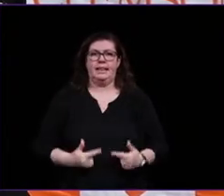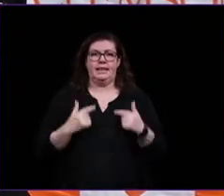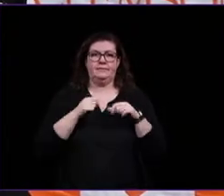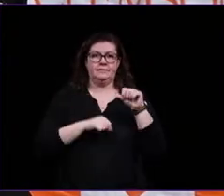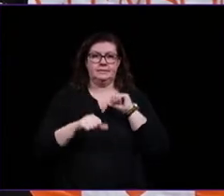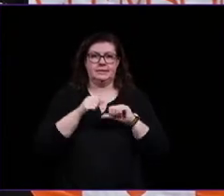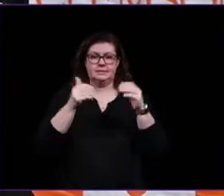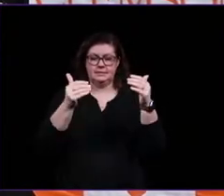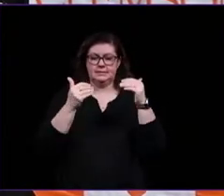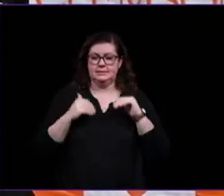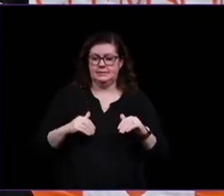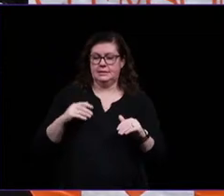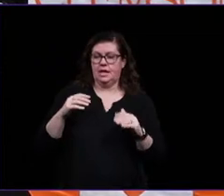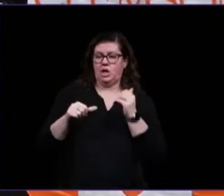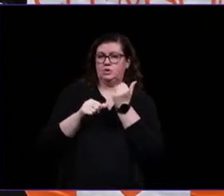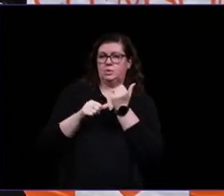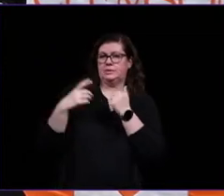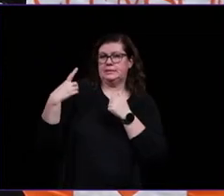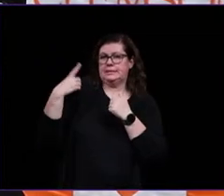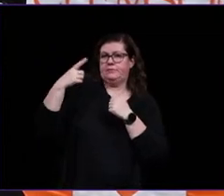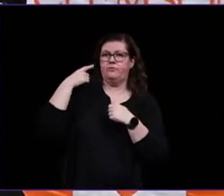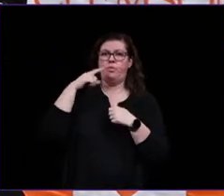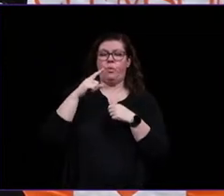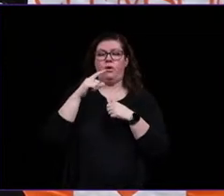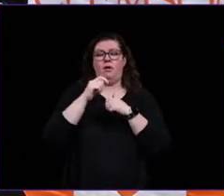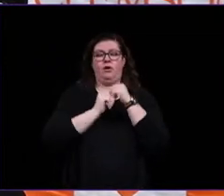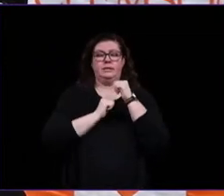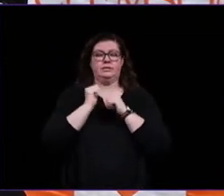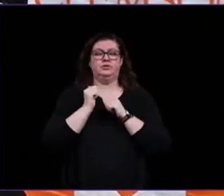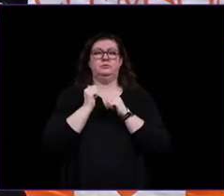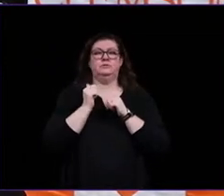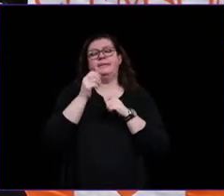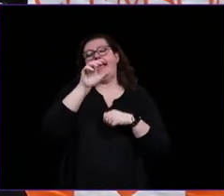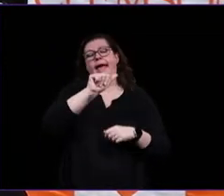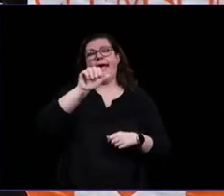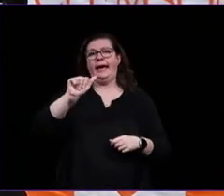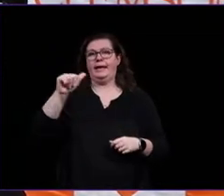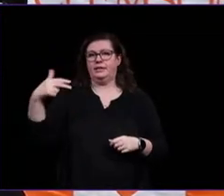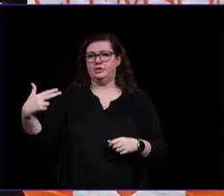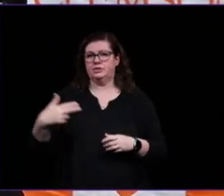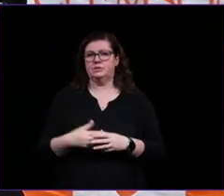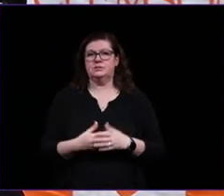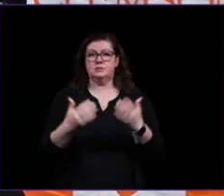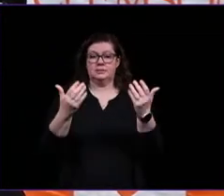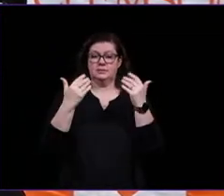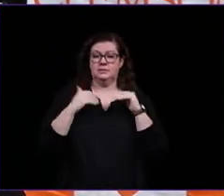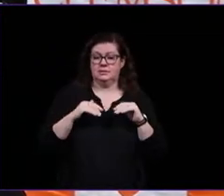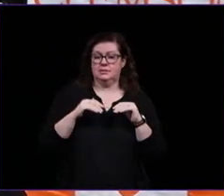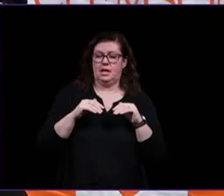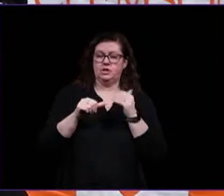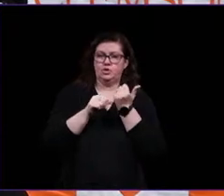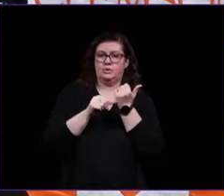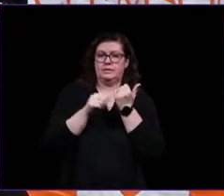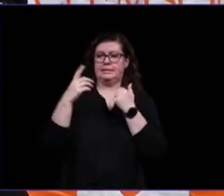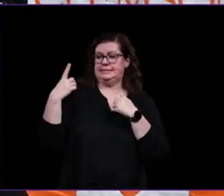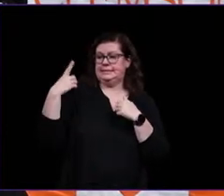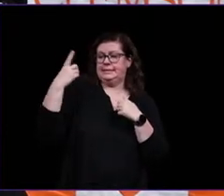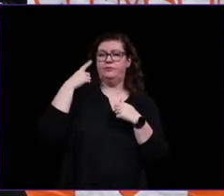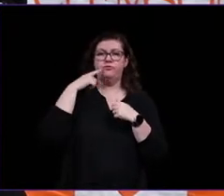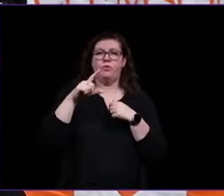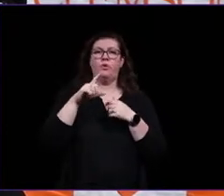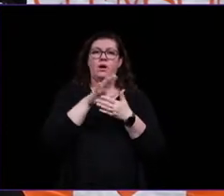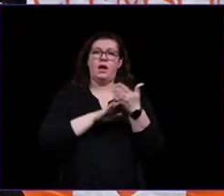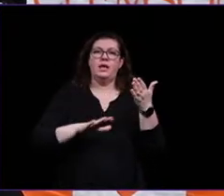Winifred Elise Newman, Associate Dean, College of Architecture, Arts, and Humanities. Dr. Rachel Mayo, Associate Dean, College of